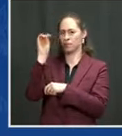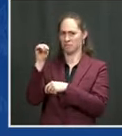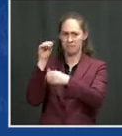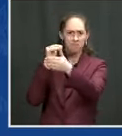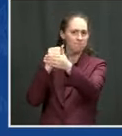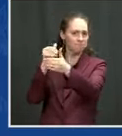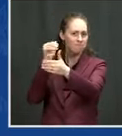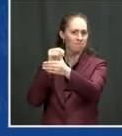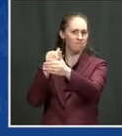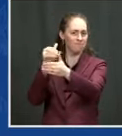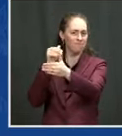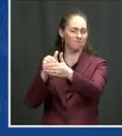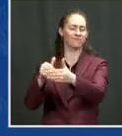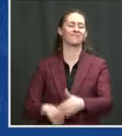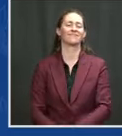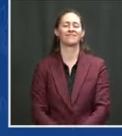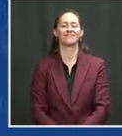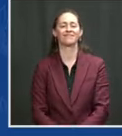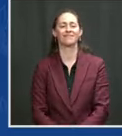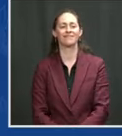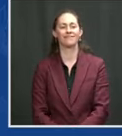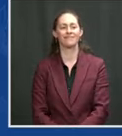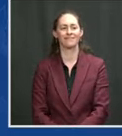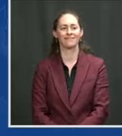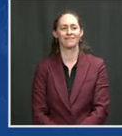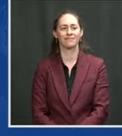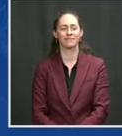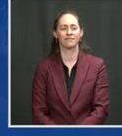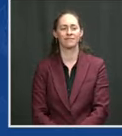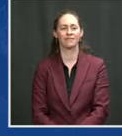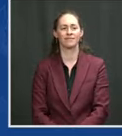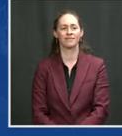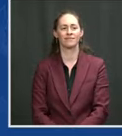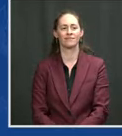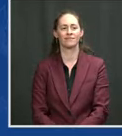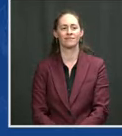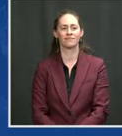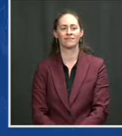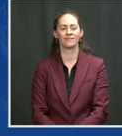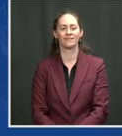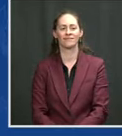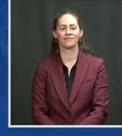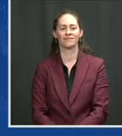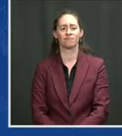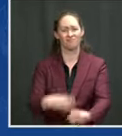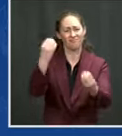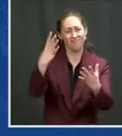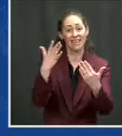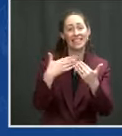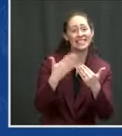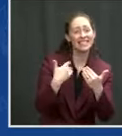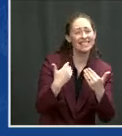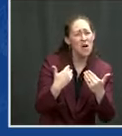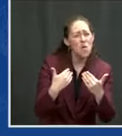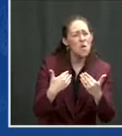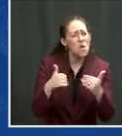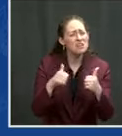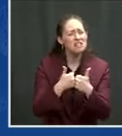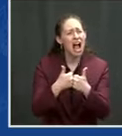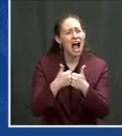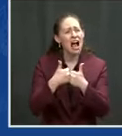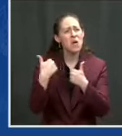are fully vaccinated. Well, that achievement has not been without challenges. We're a rural state, as you know, of 1.3